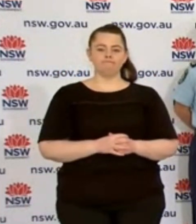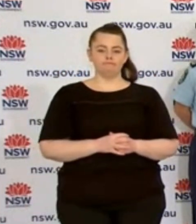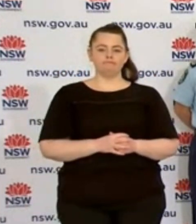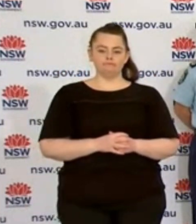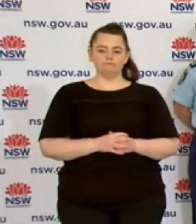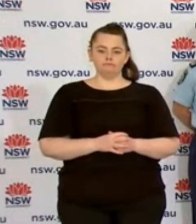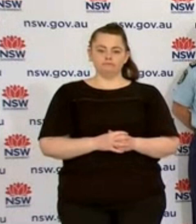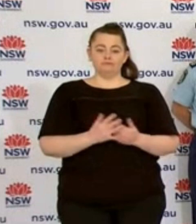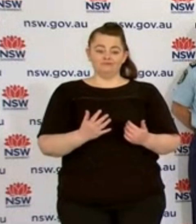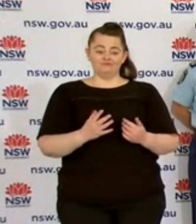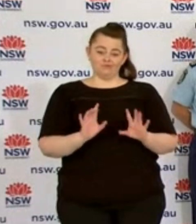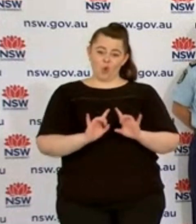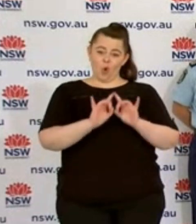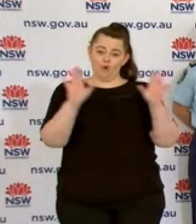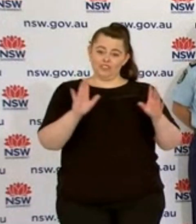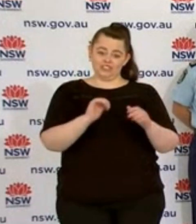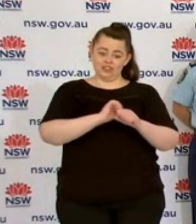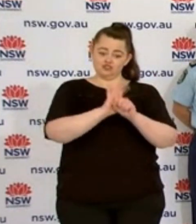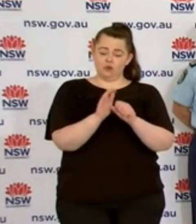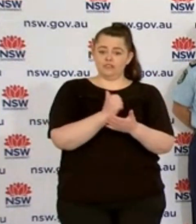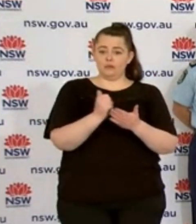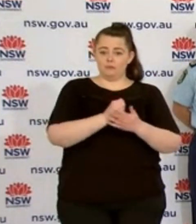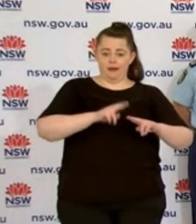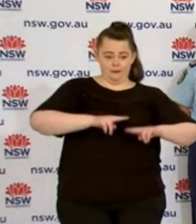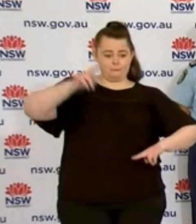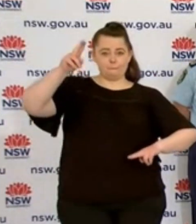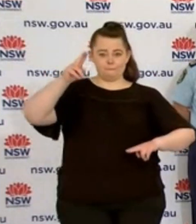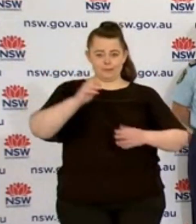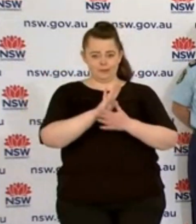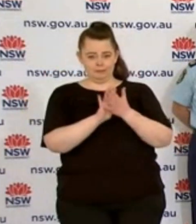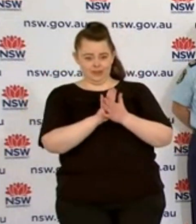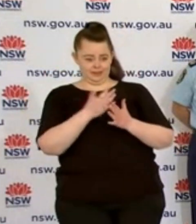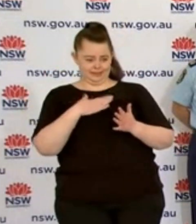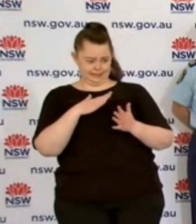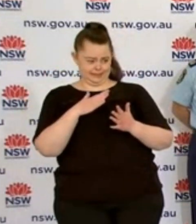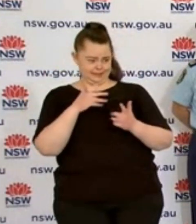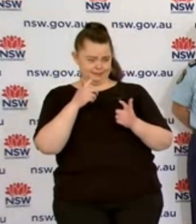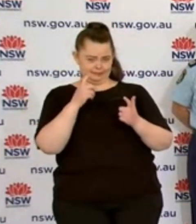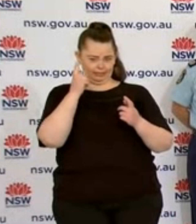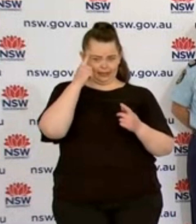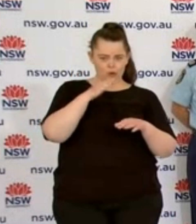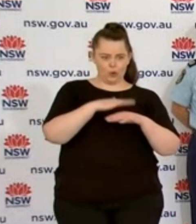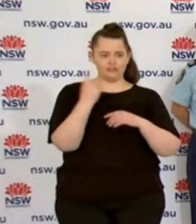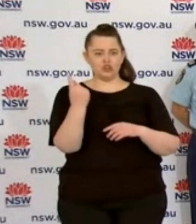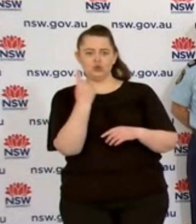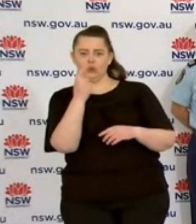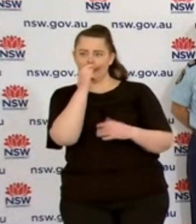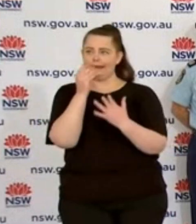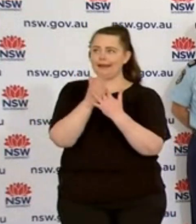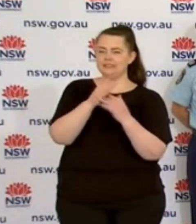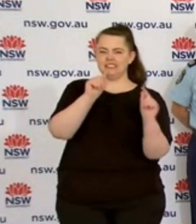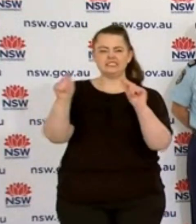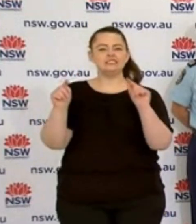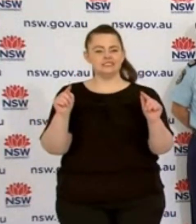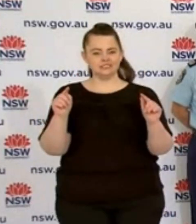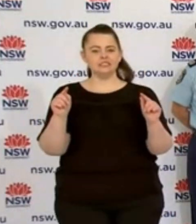had to prioritise, but work is being done to increase access to accommodation, and certainly in our regional towns there's also